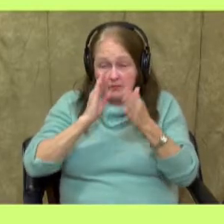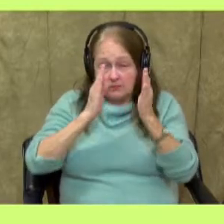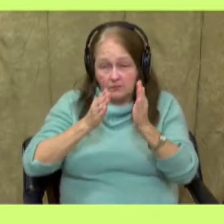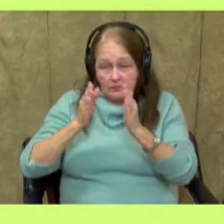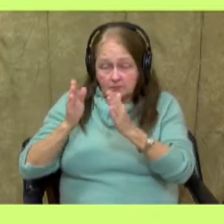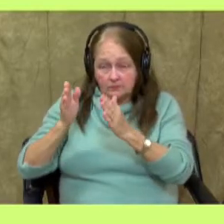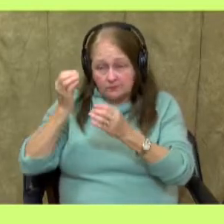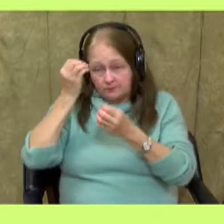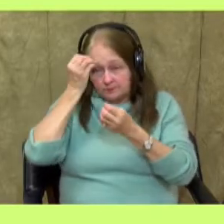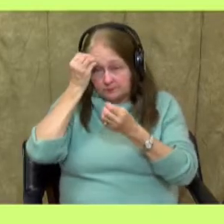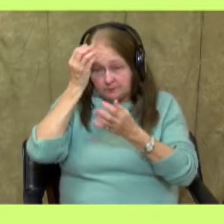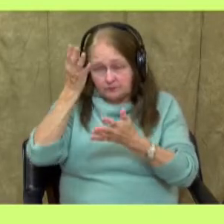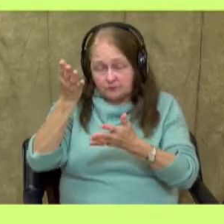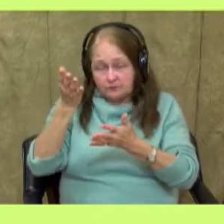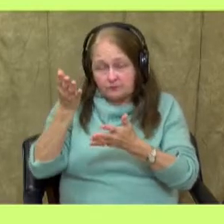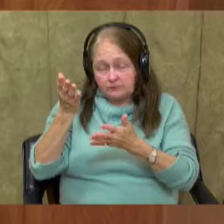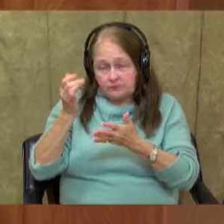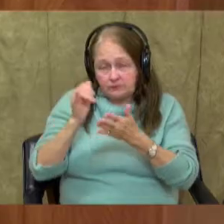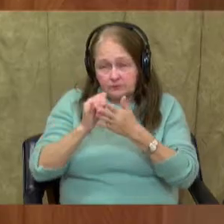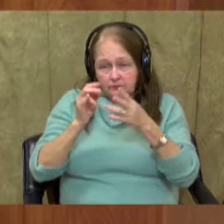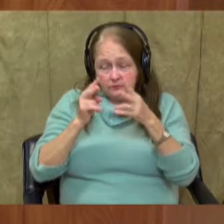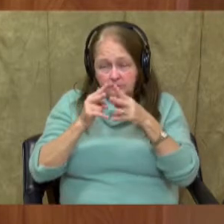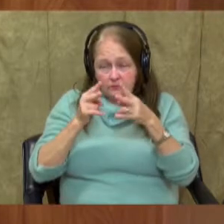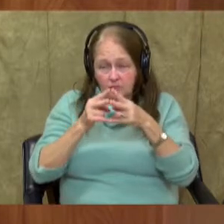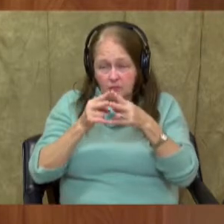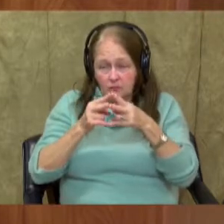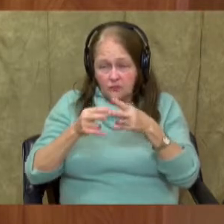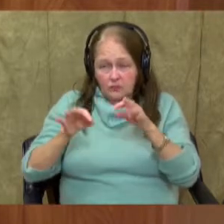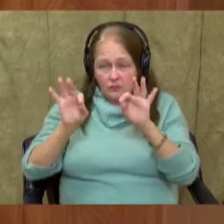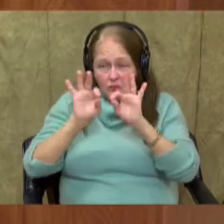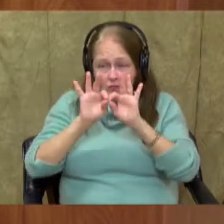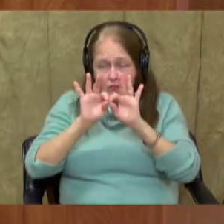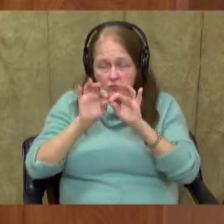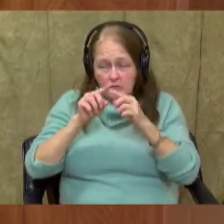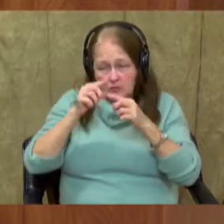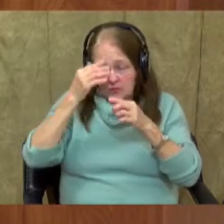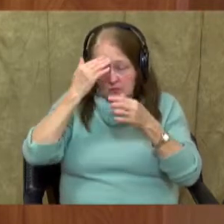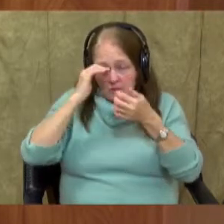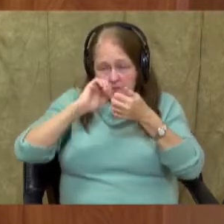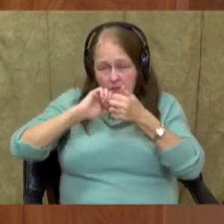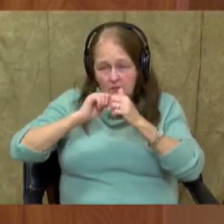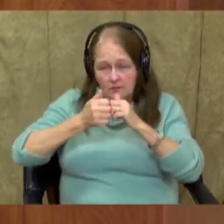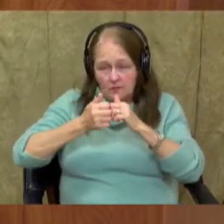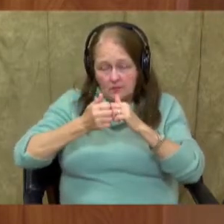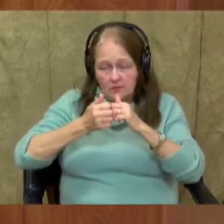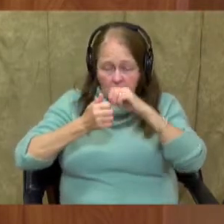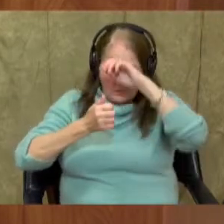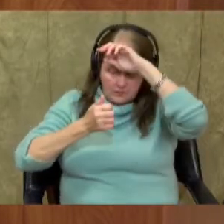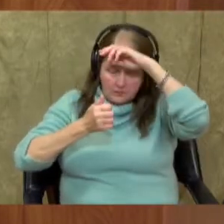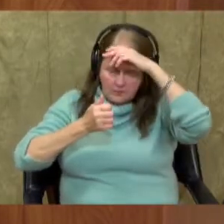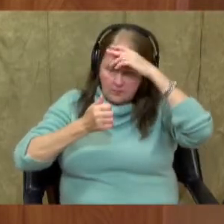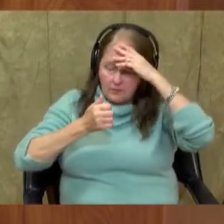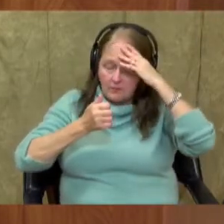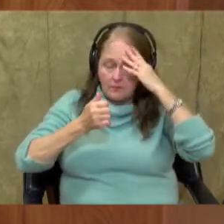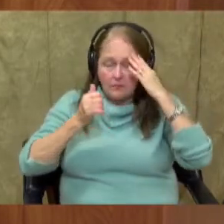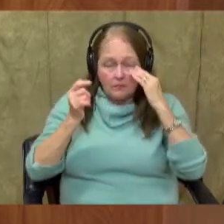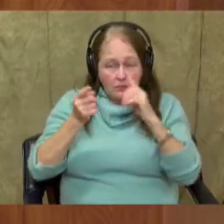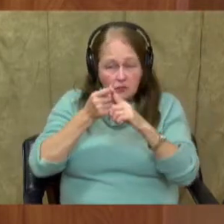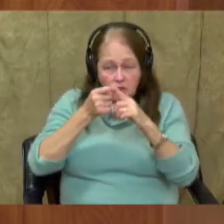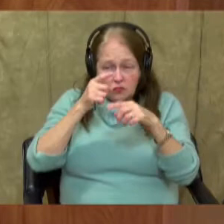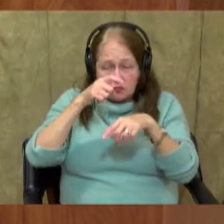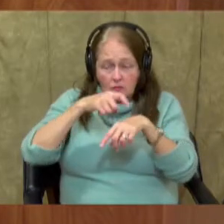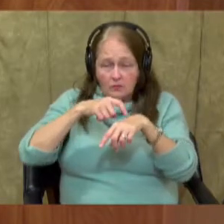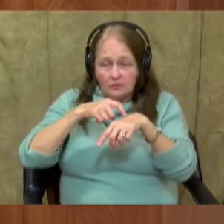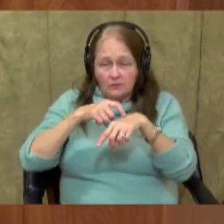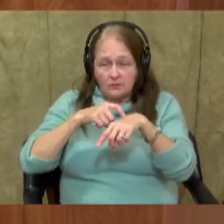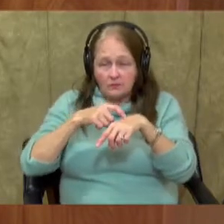organizing information, it's very important for you to know how to do that. And the first time that I